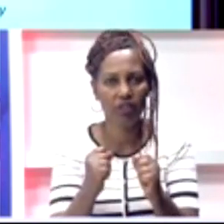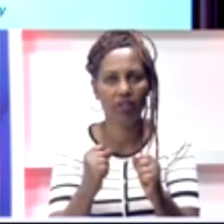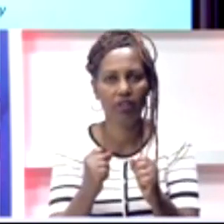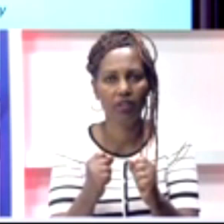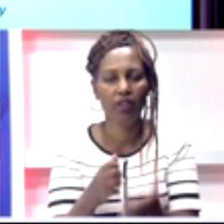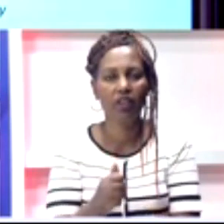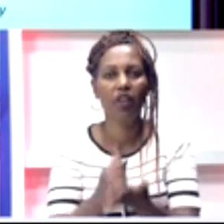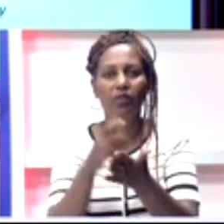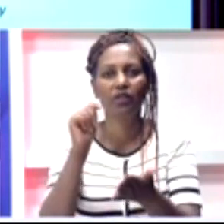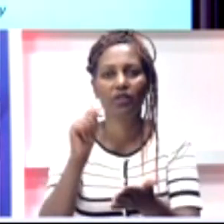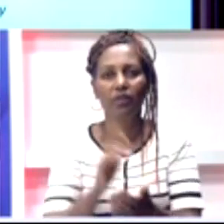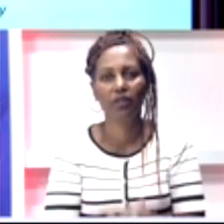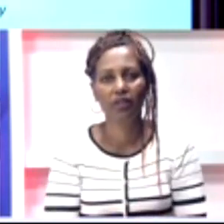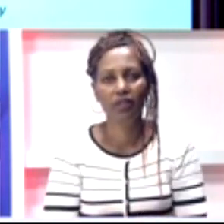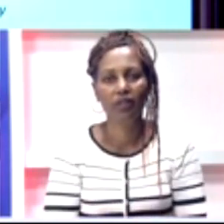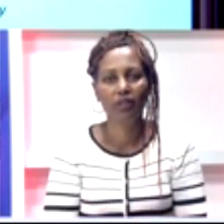Two,